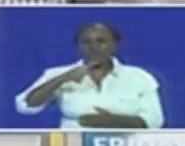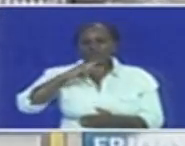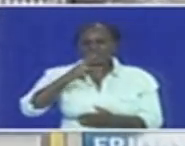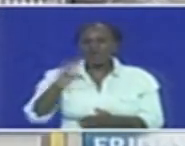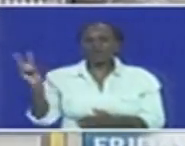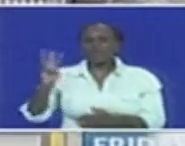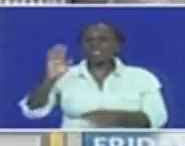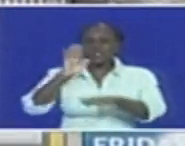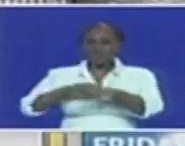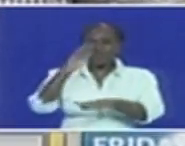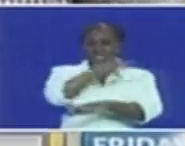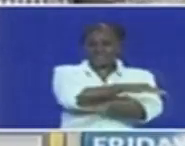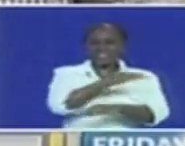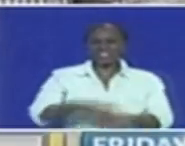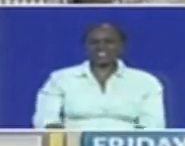Willice, good evening.